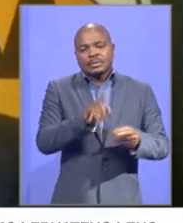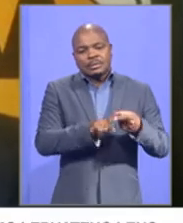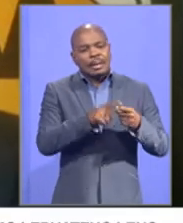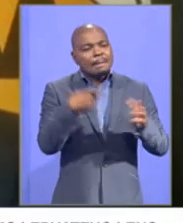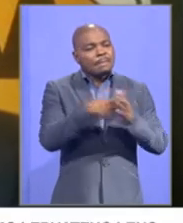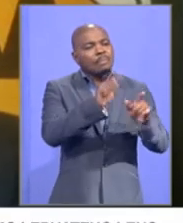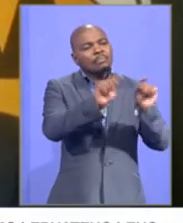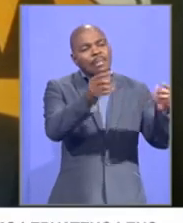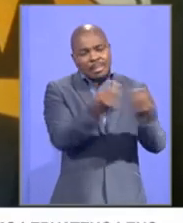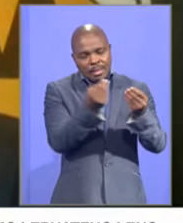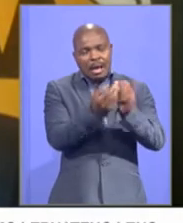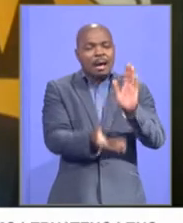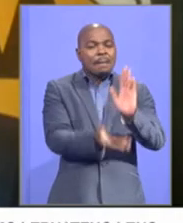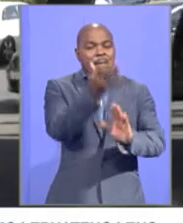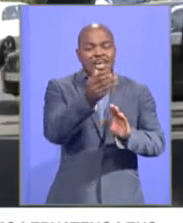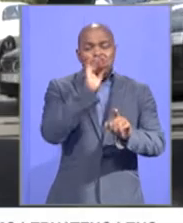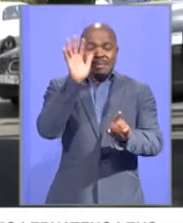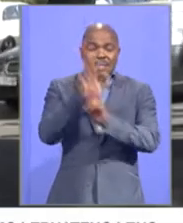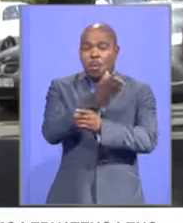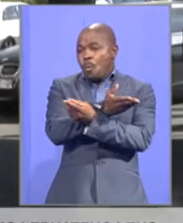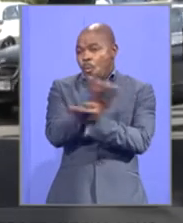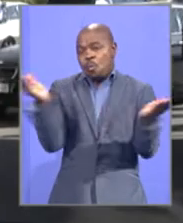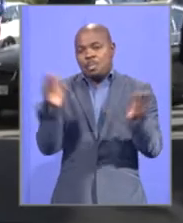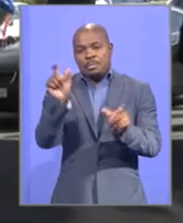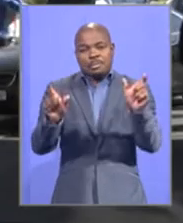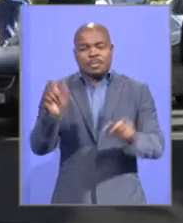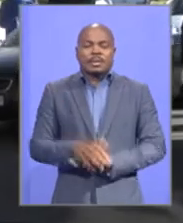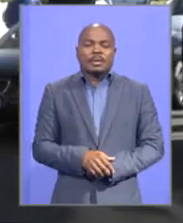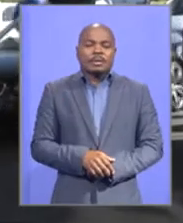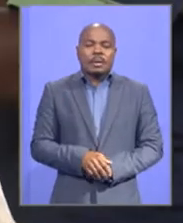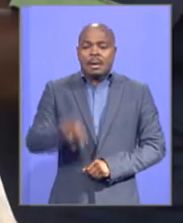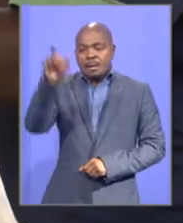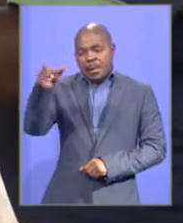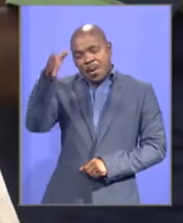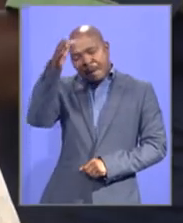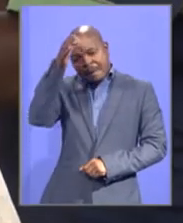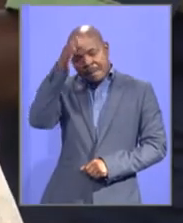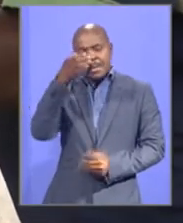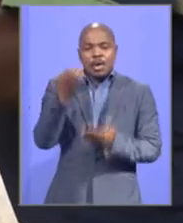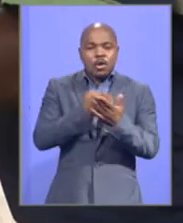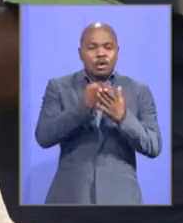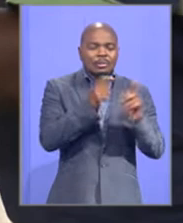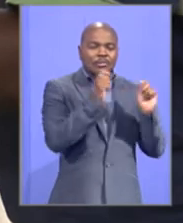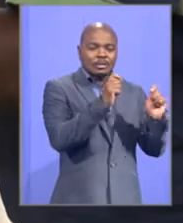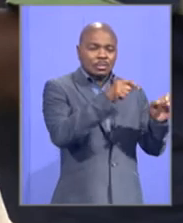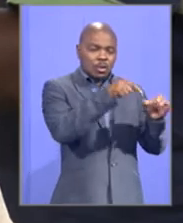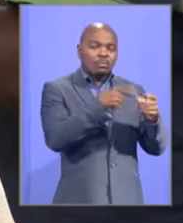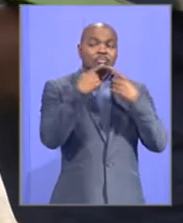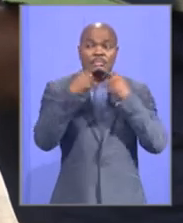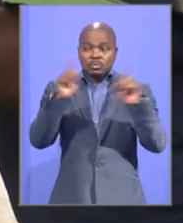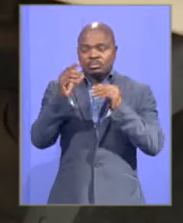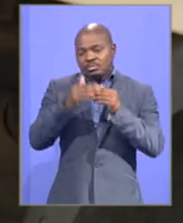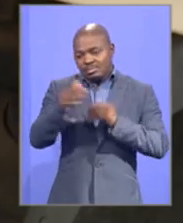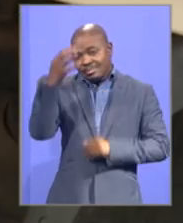prices will certainly hurt everybody. Re sa le foo, moitsanape wa ikonomi ya tsa dipalangwa o tsibositse gore puso e